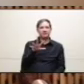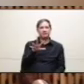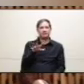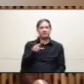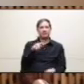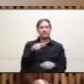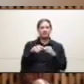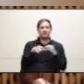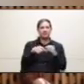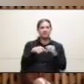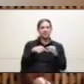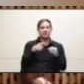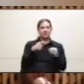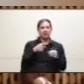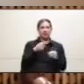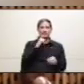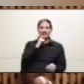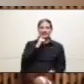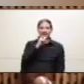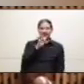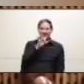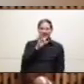issue of Mr. Nathan.